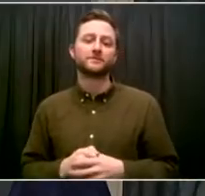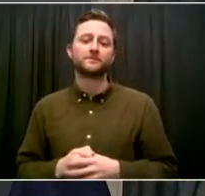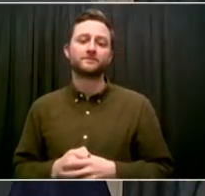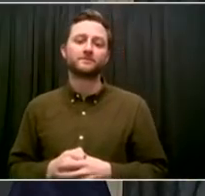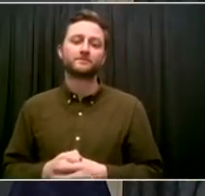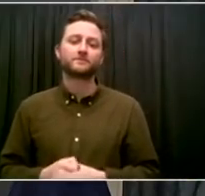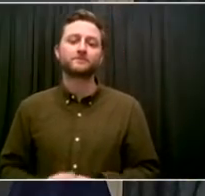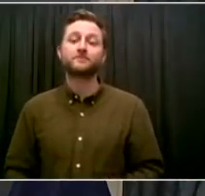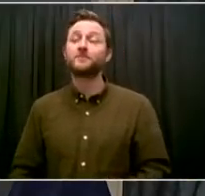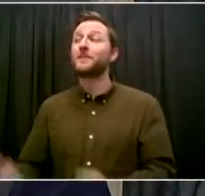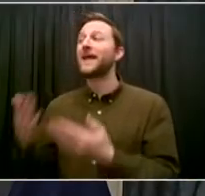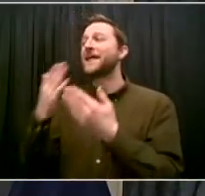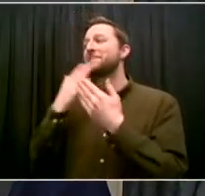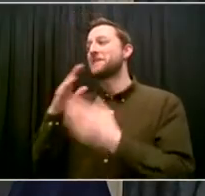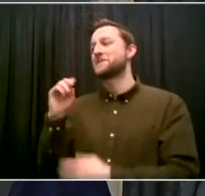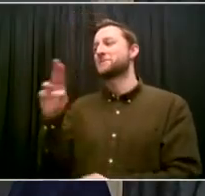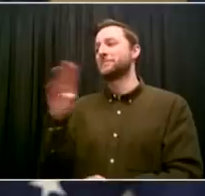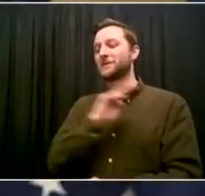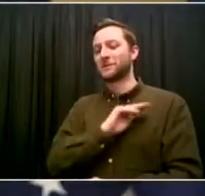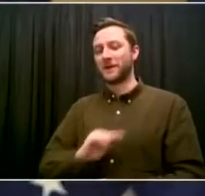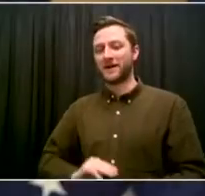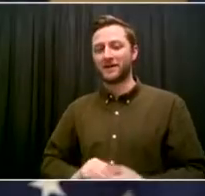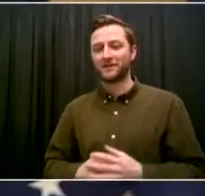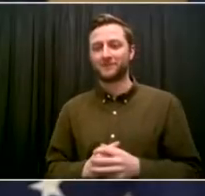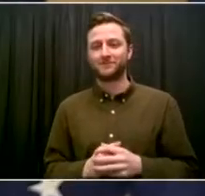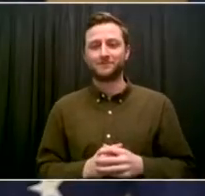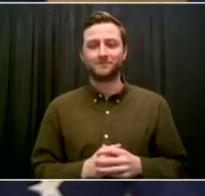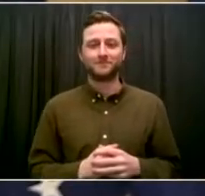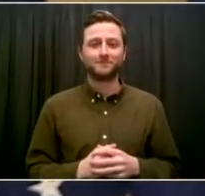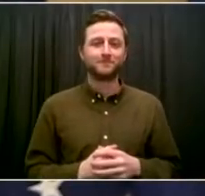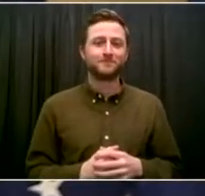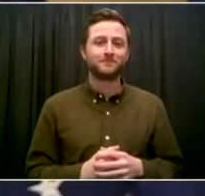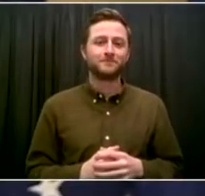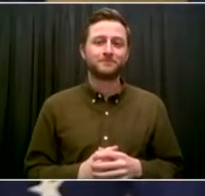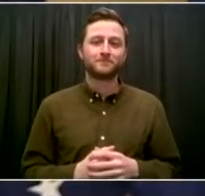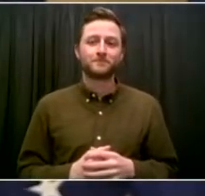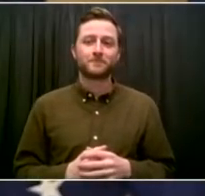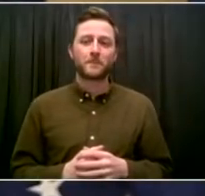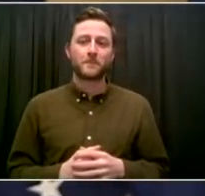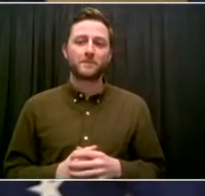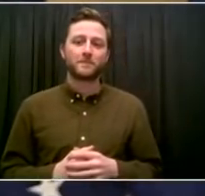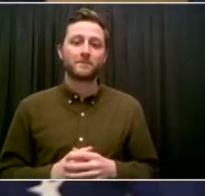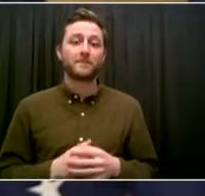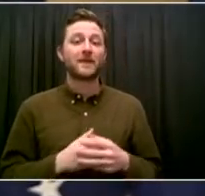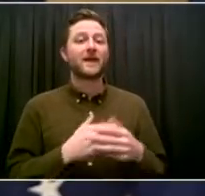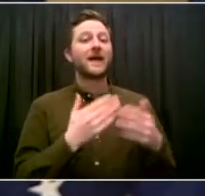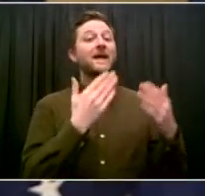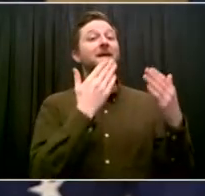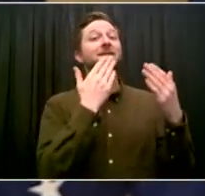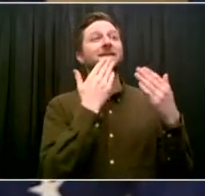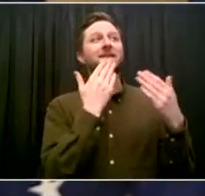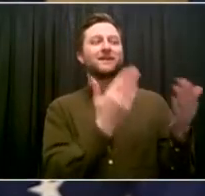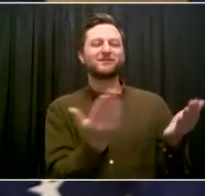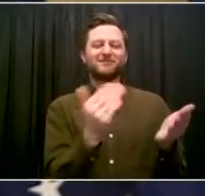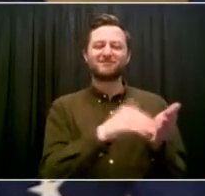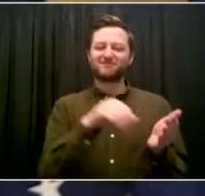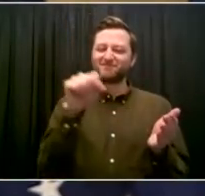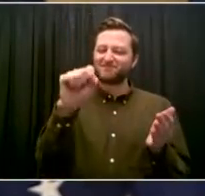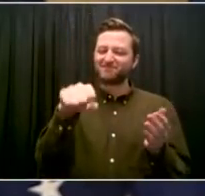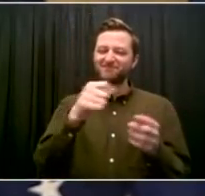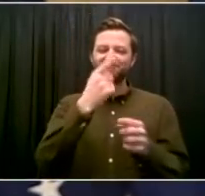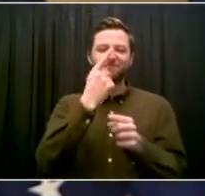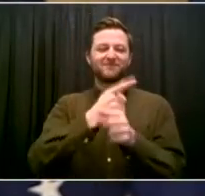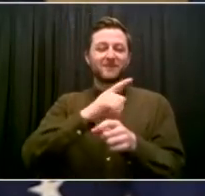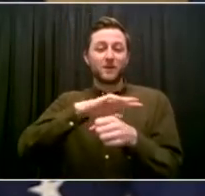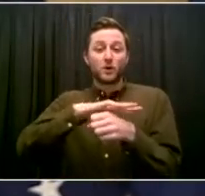And thank you again, because Omicron has proven to be the most formidable variant yet. But thanks to your leadership,